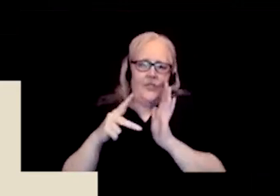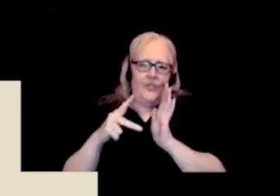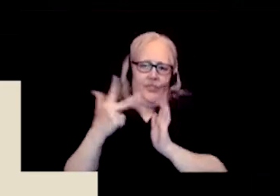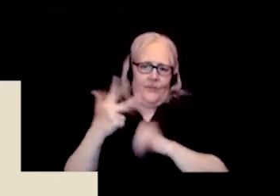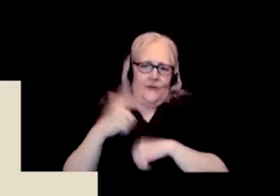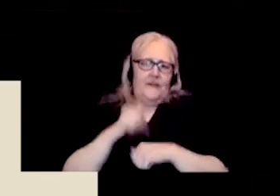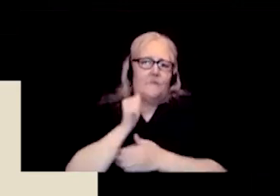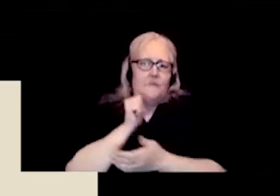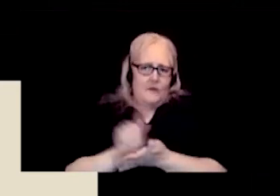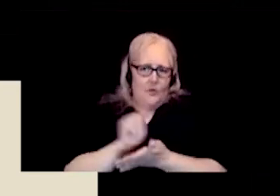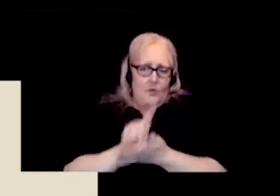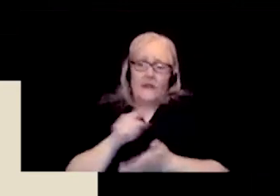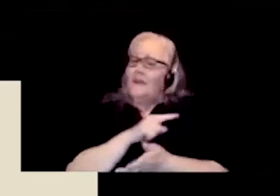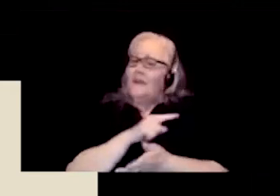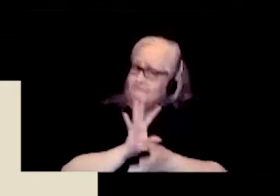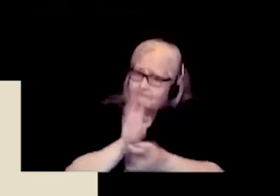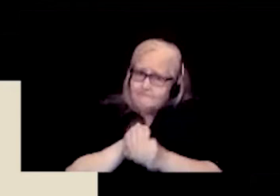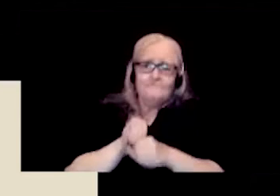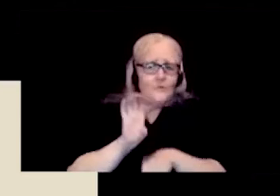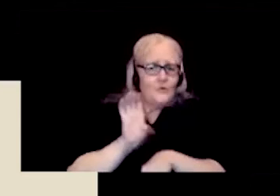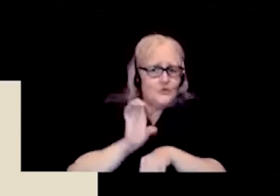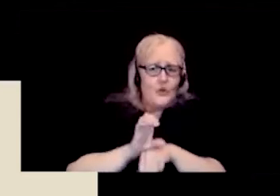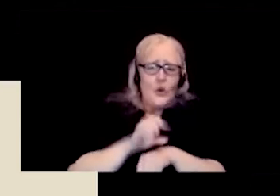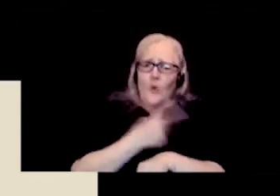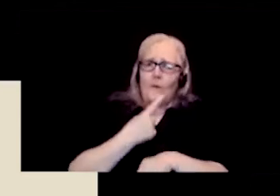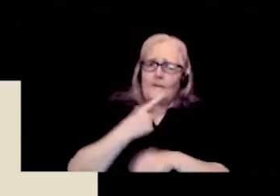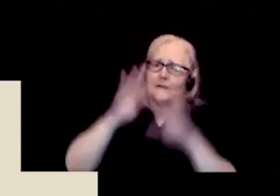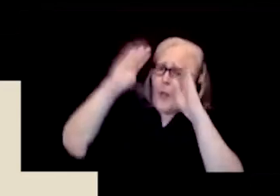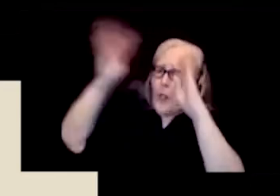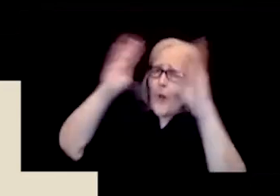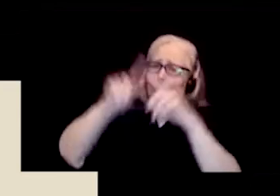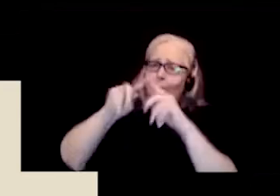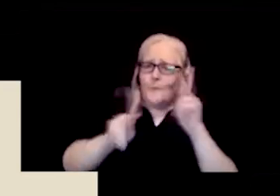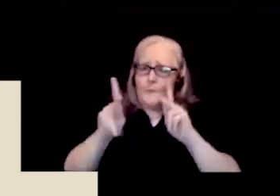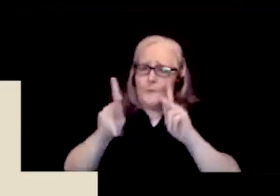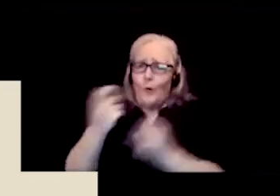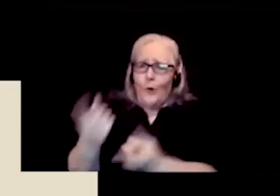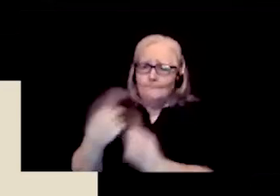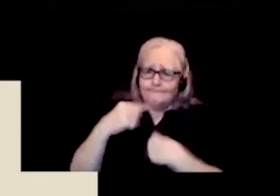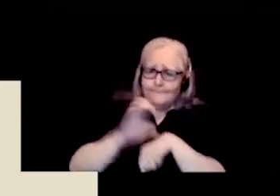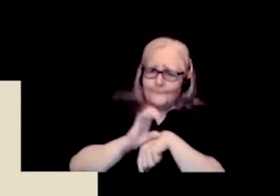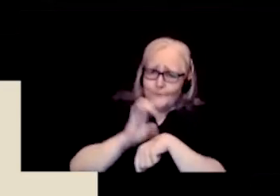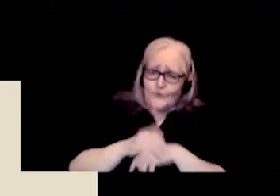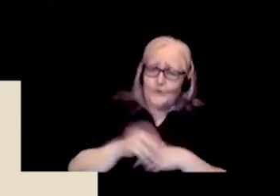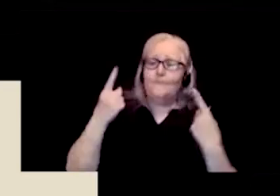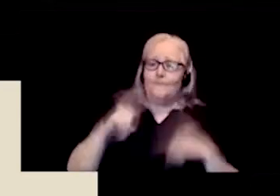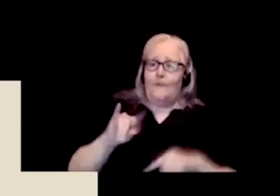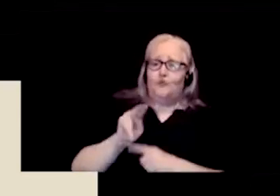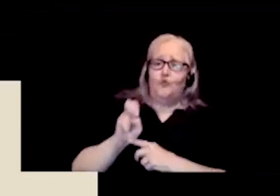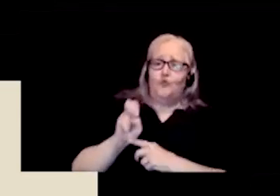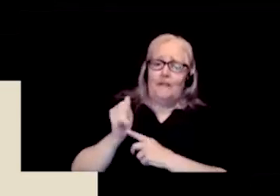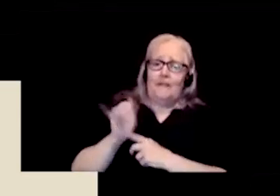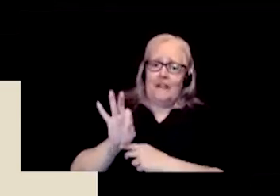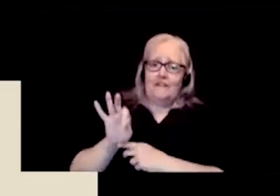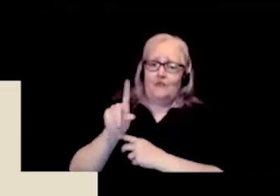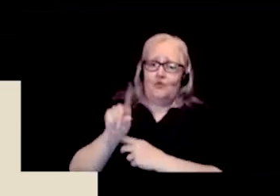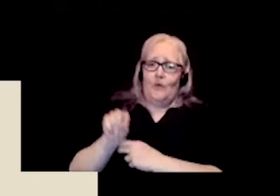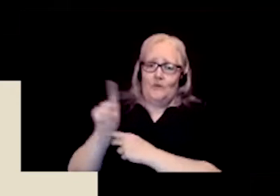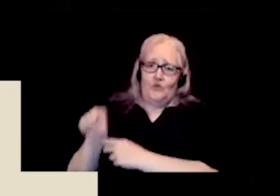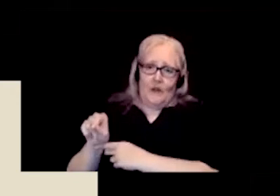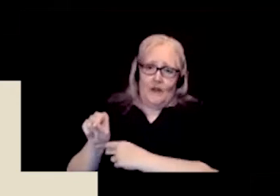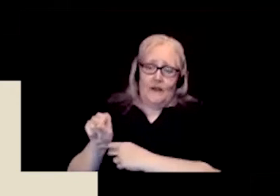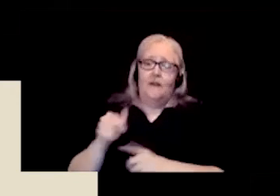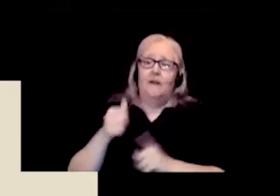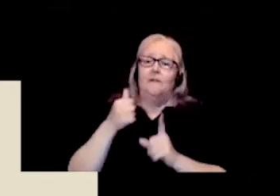church, greeting every member who attended service. On June 19, 2020, Daquan was diagnosed